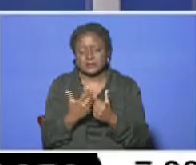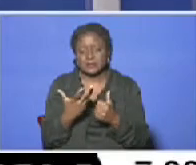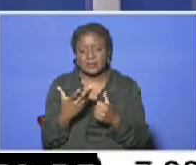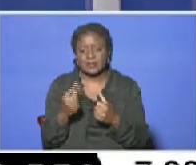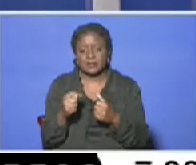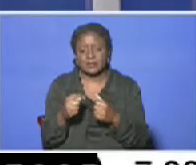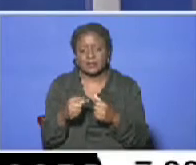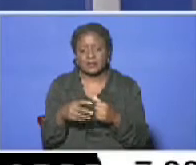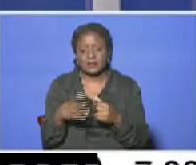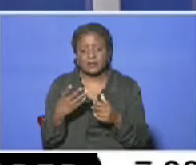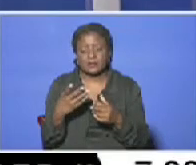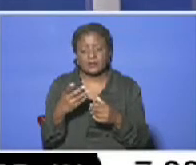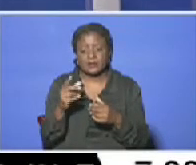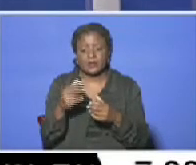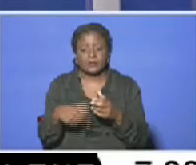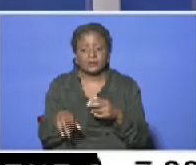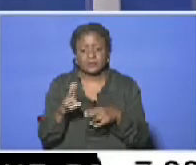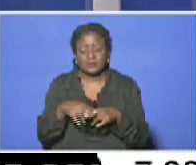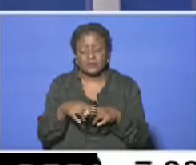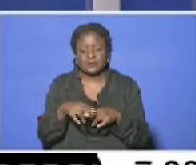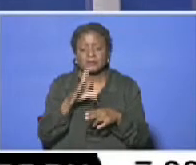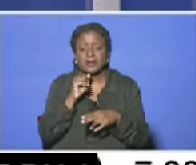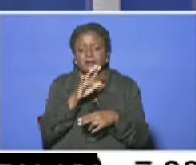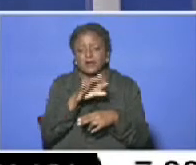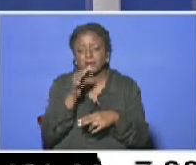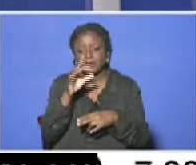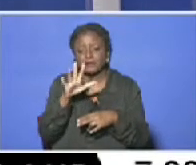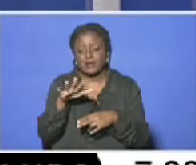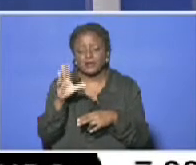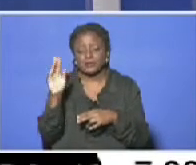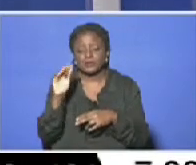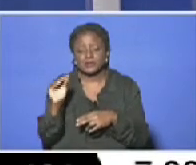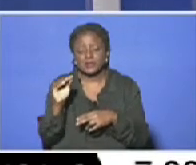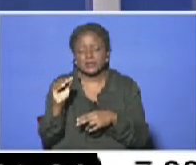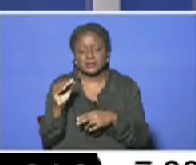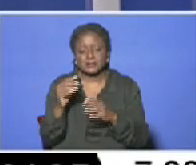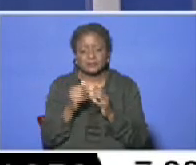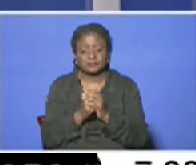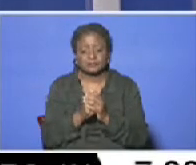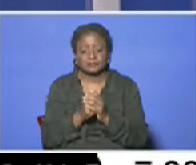5.6% and is projected to see a 4% output growth this year.